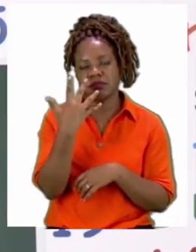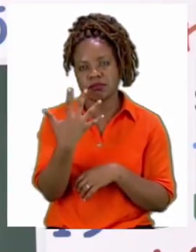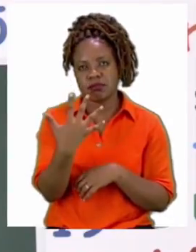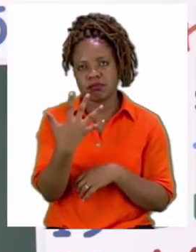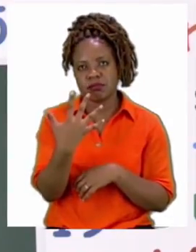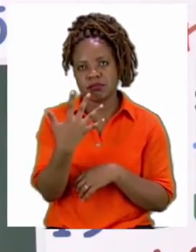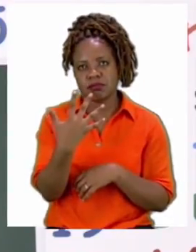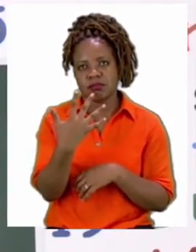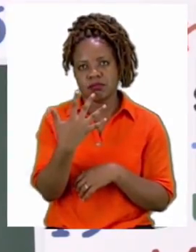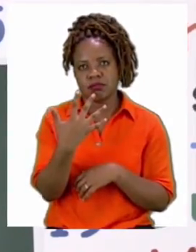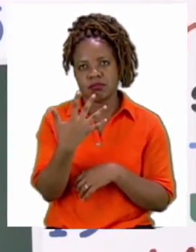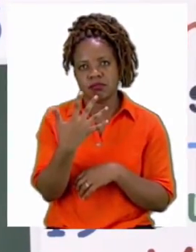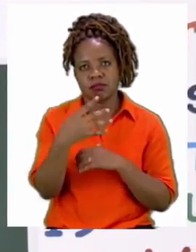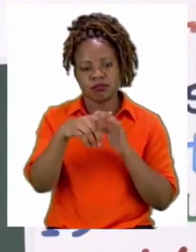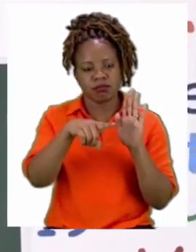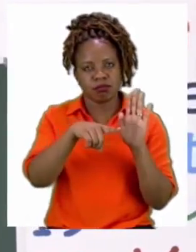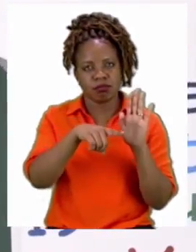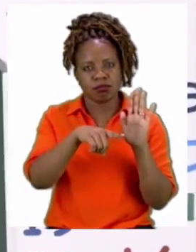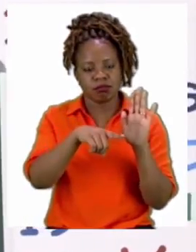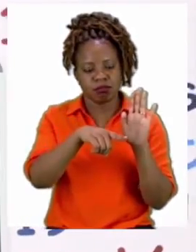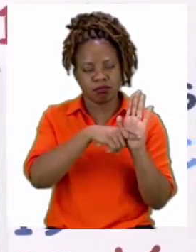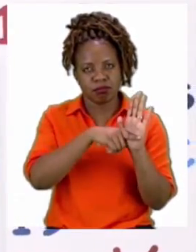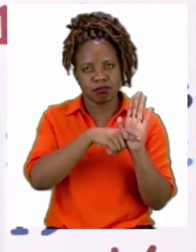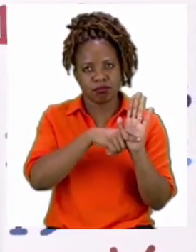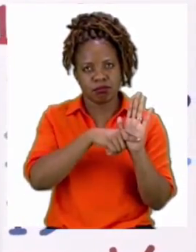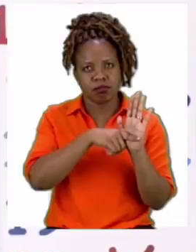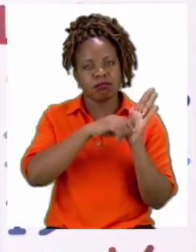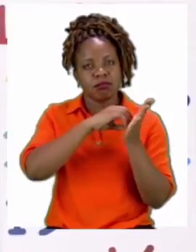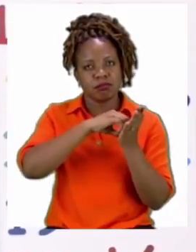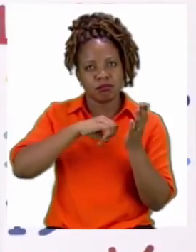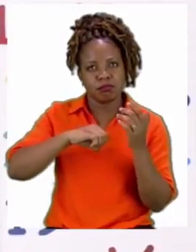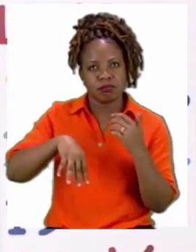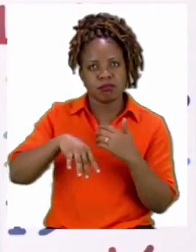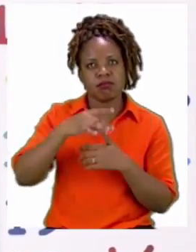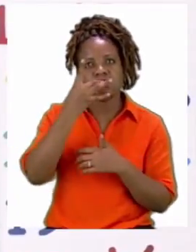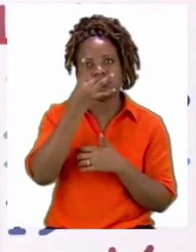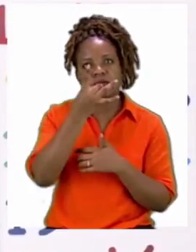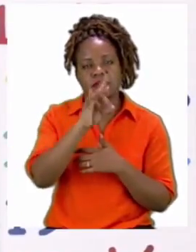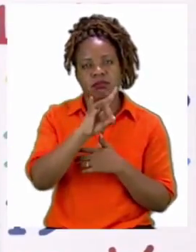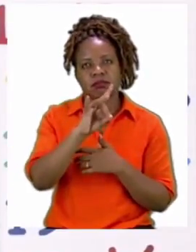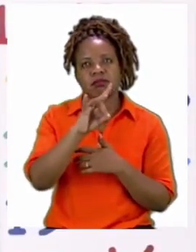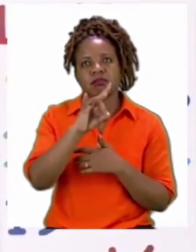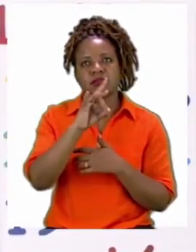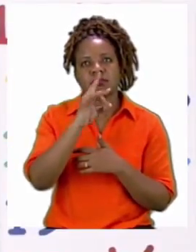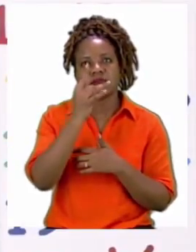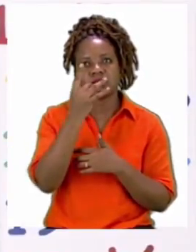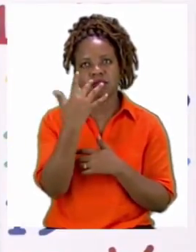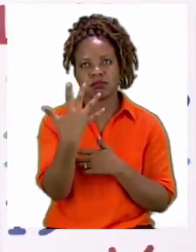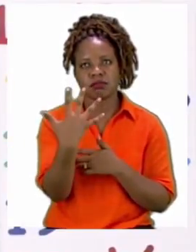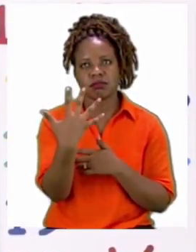125. And we are subtracting our answer, the one we got before, which is